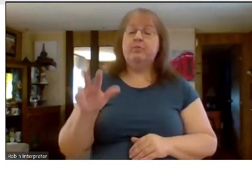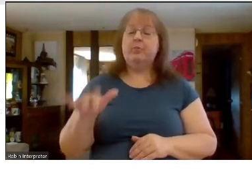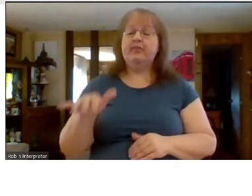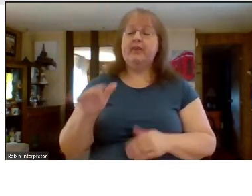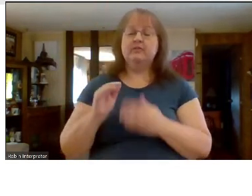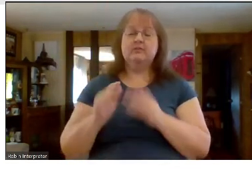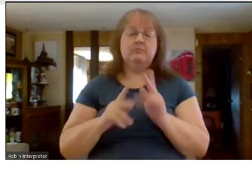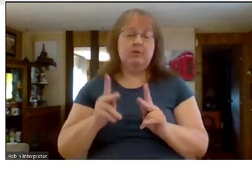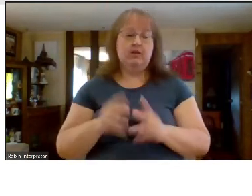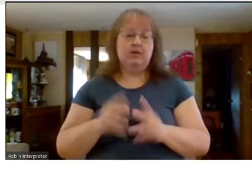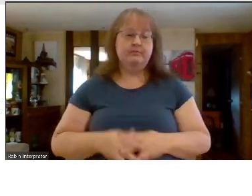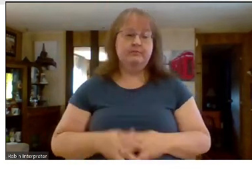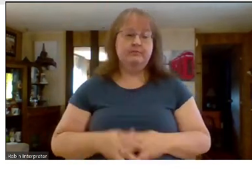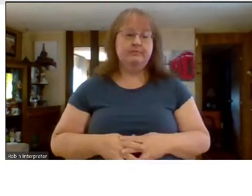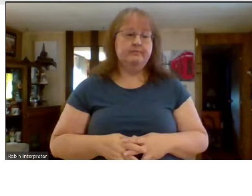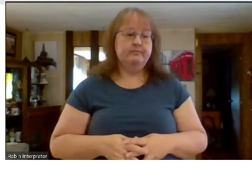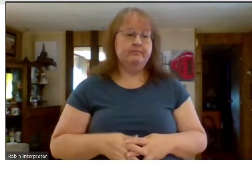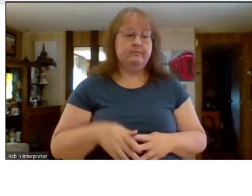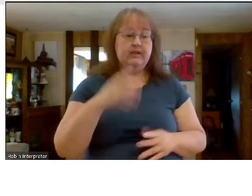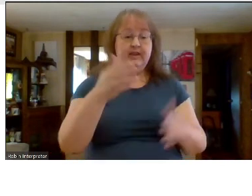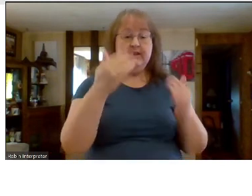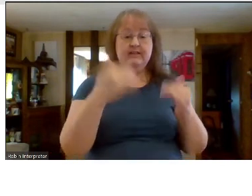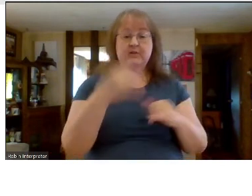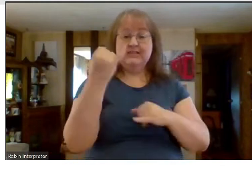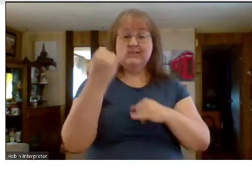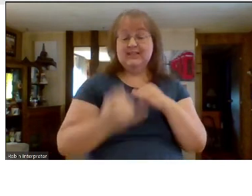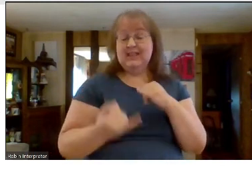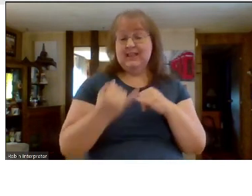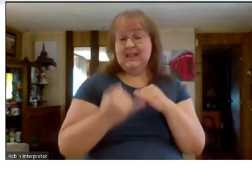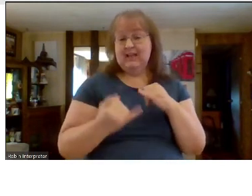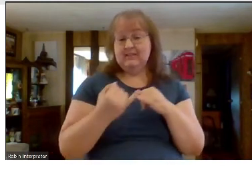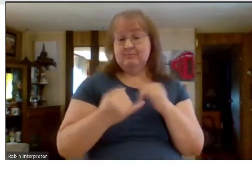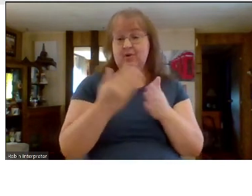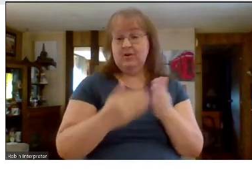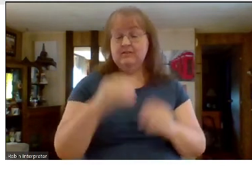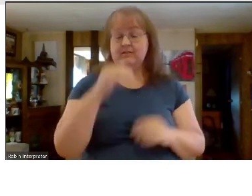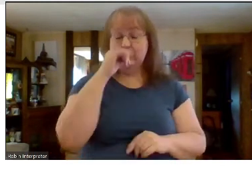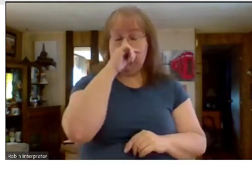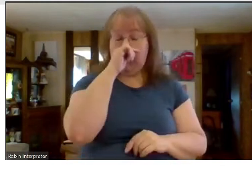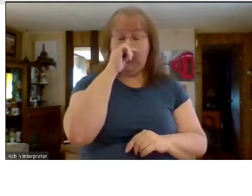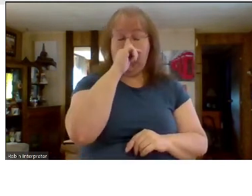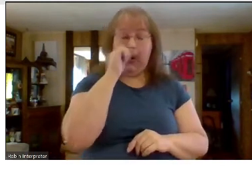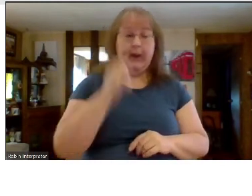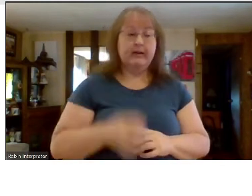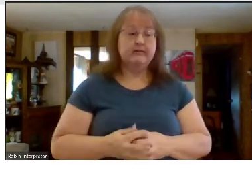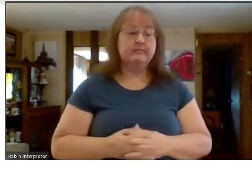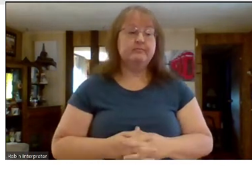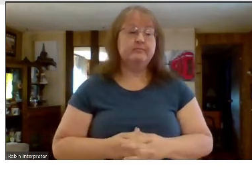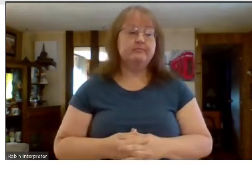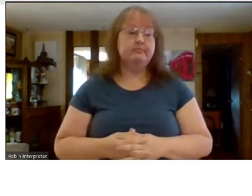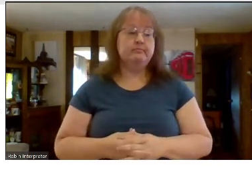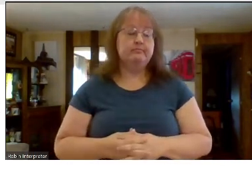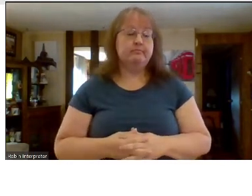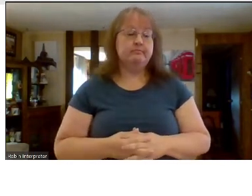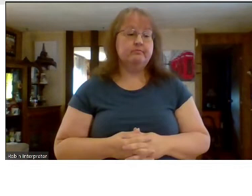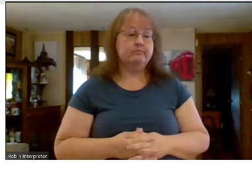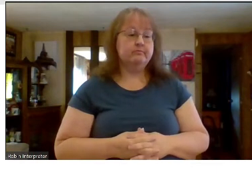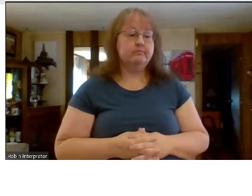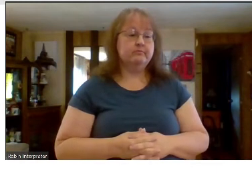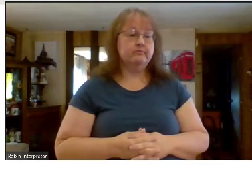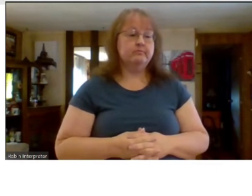of 3,000 people. All right, the next slide is the last slide we have for this part of the lesson.